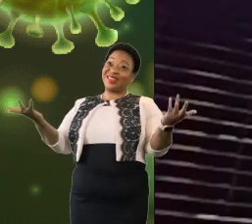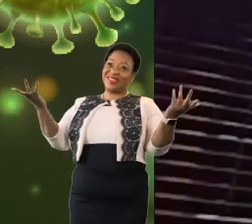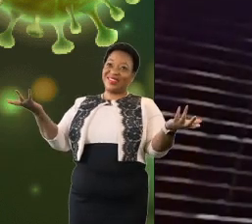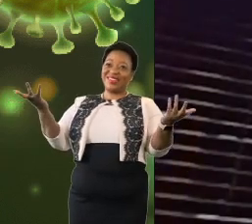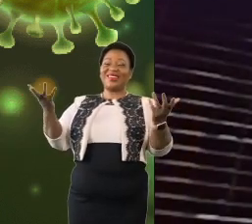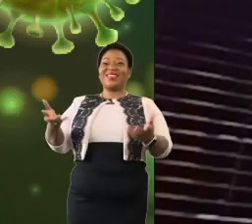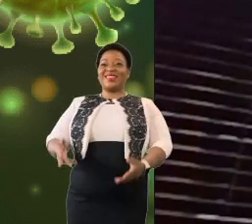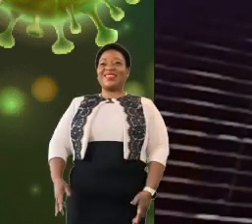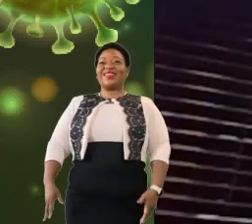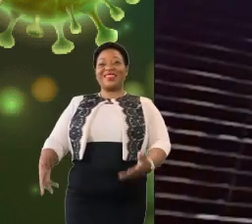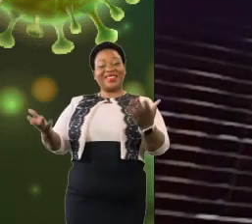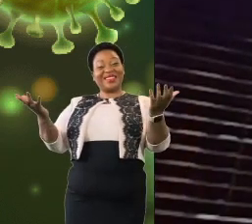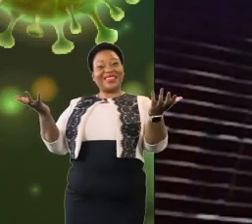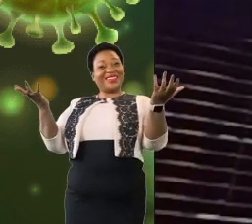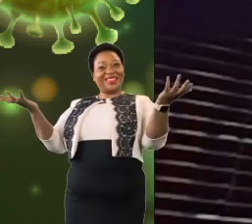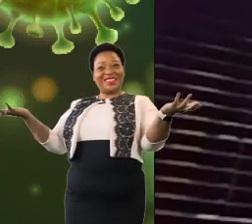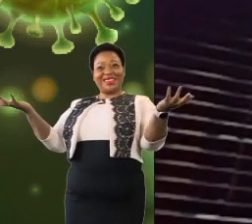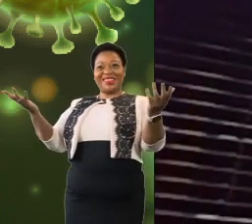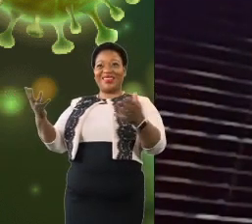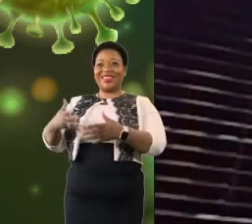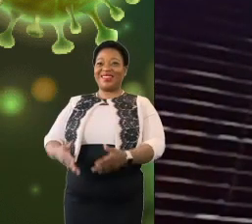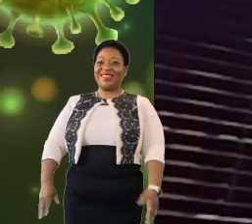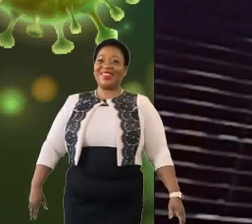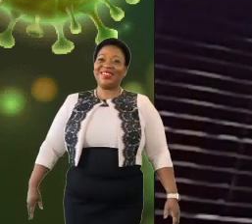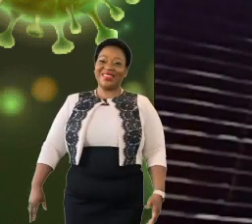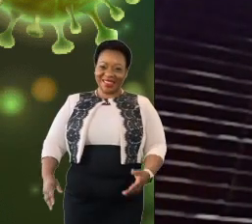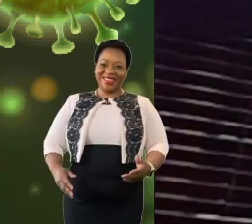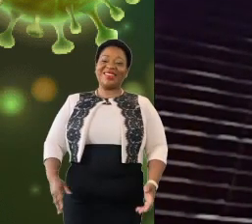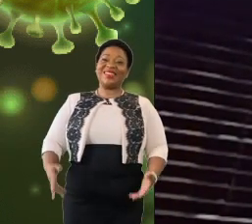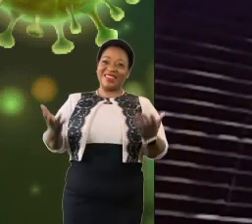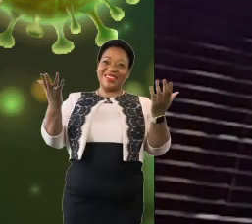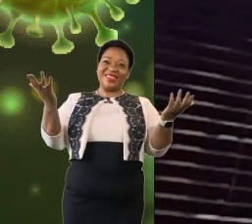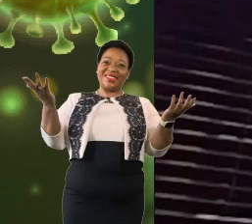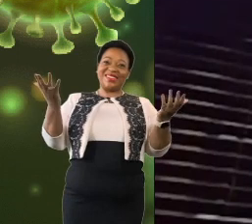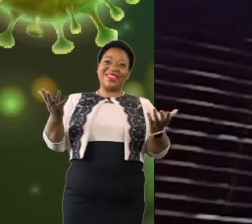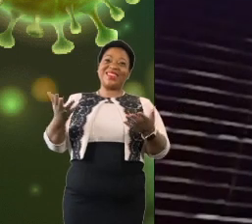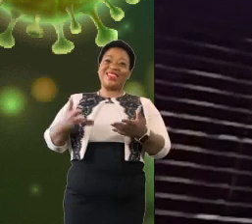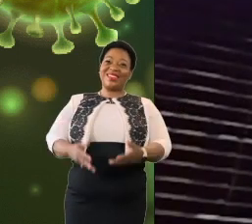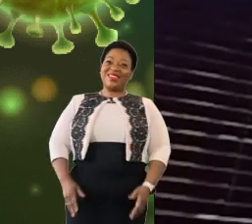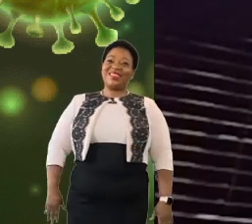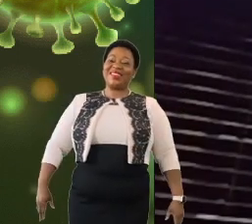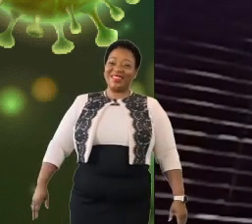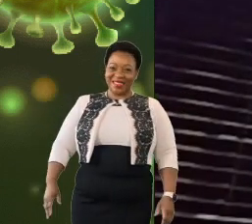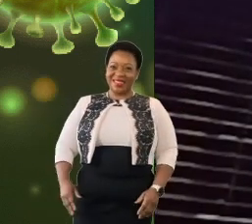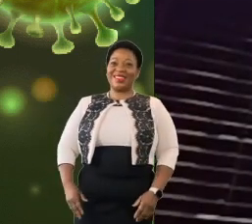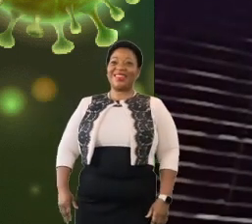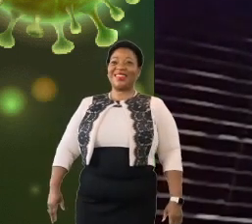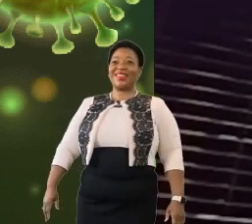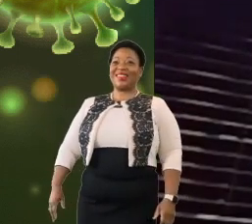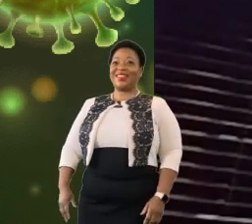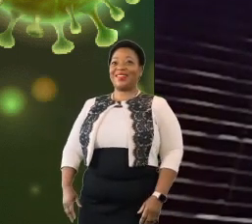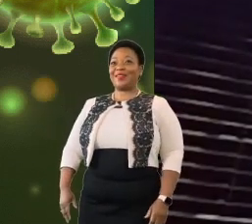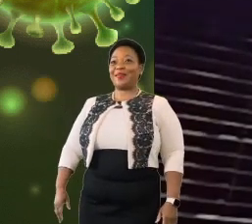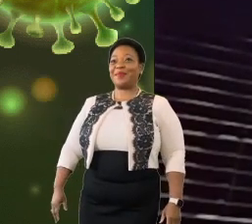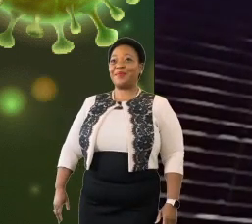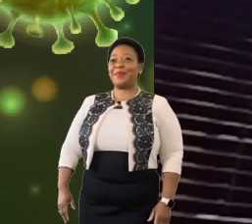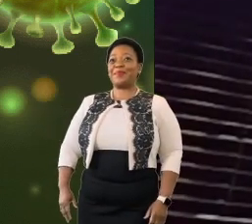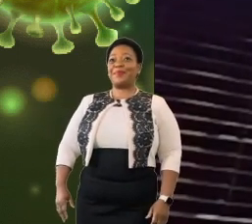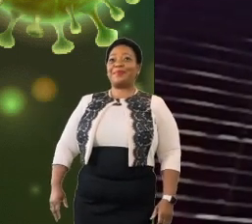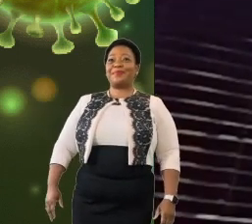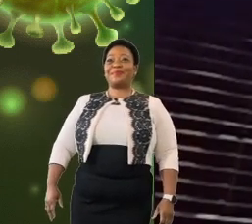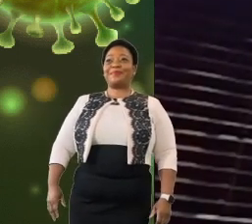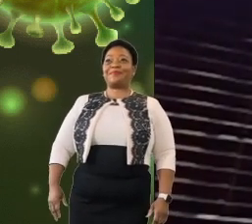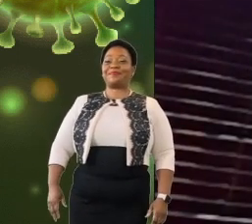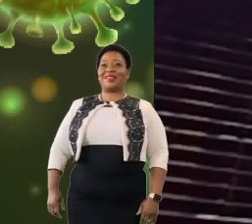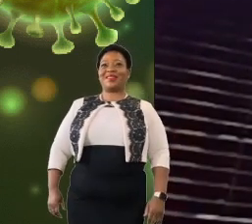plea to everybody in this platform. So it's not the end of the discussion. The